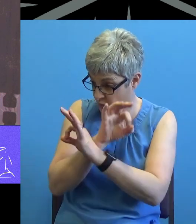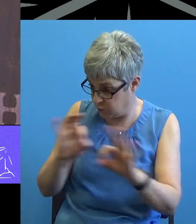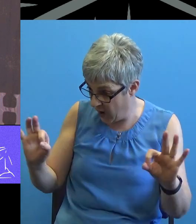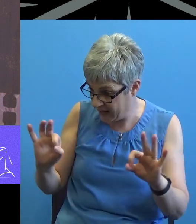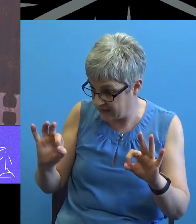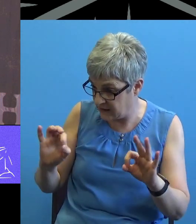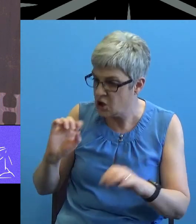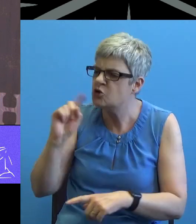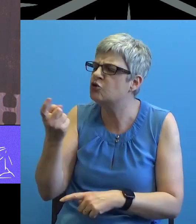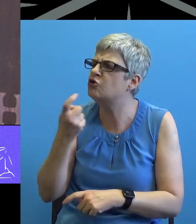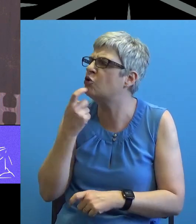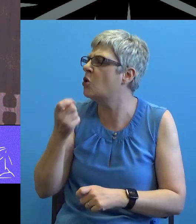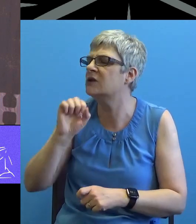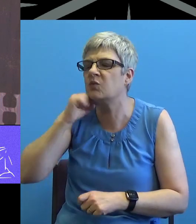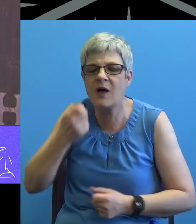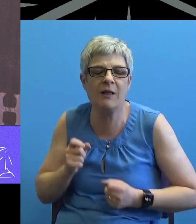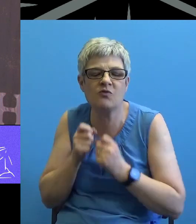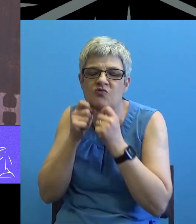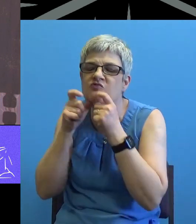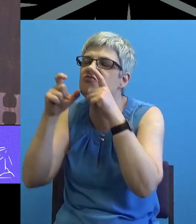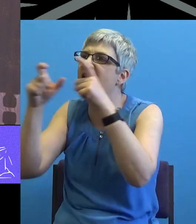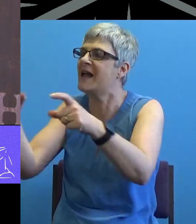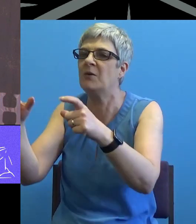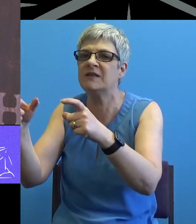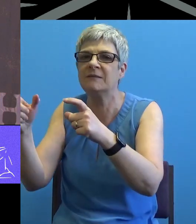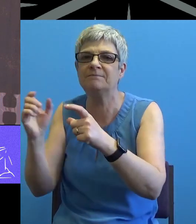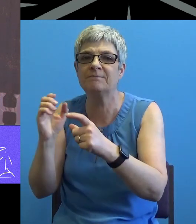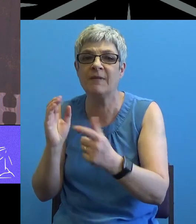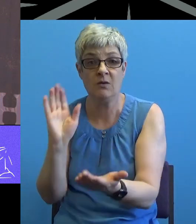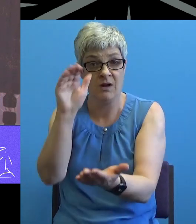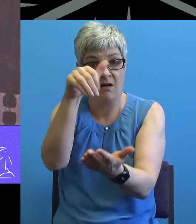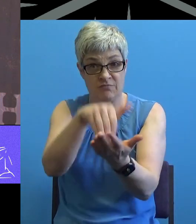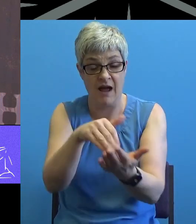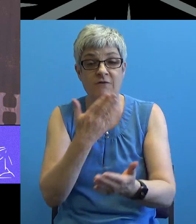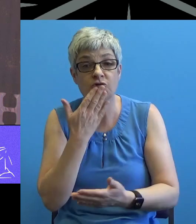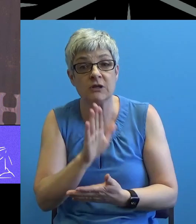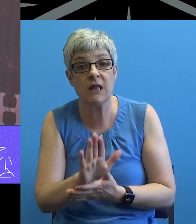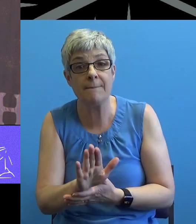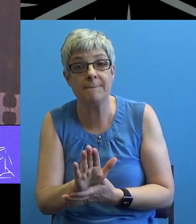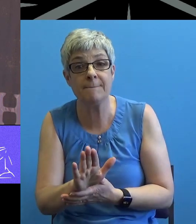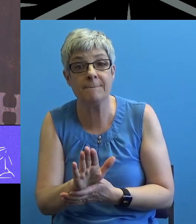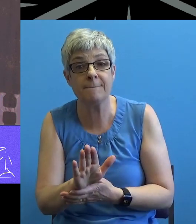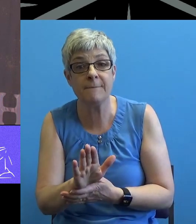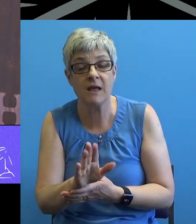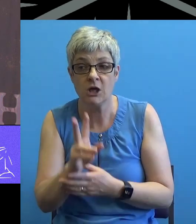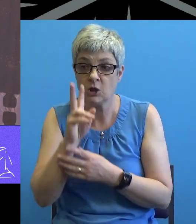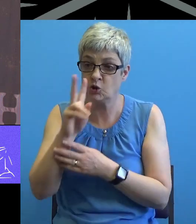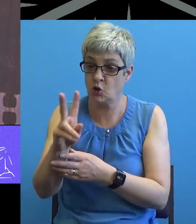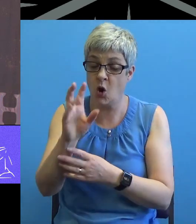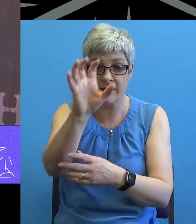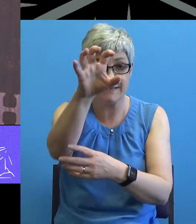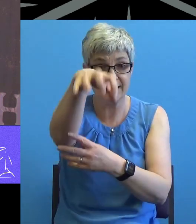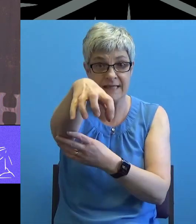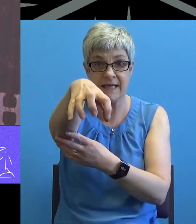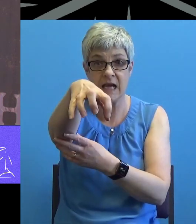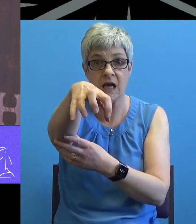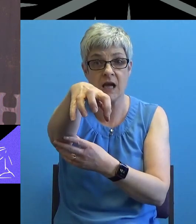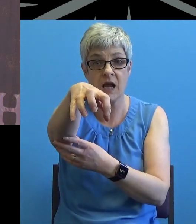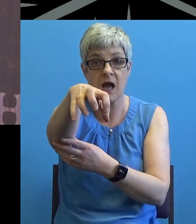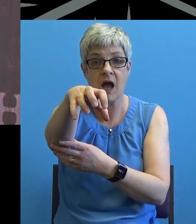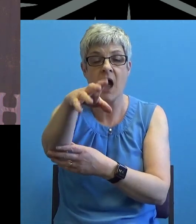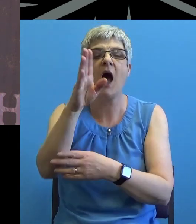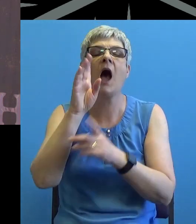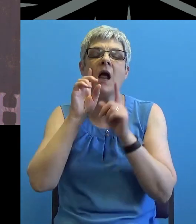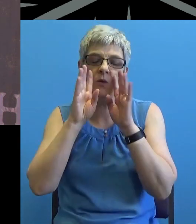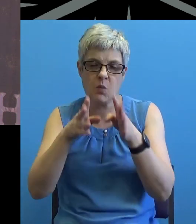the stones will cry out." And as he approached Jerusalem, he saw the city and